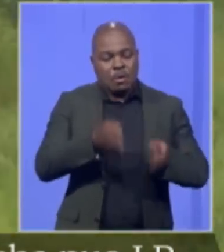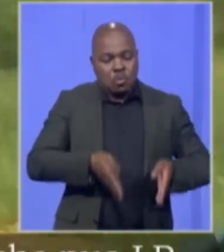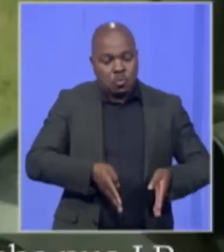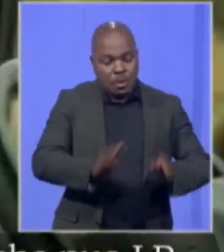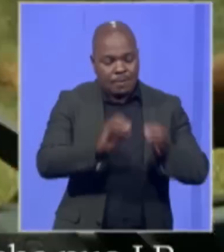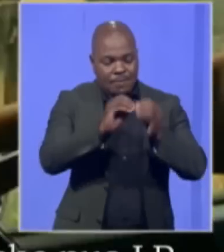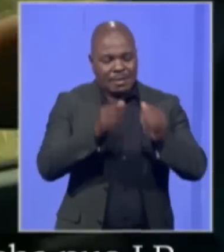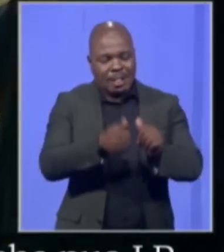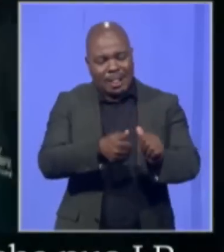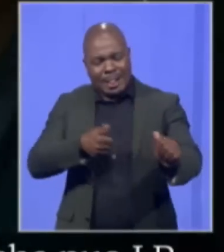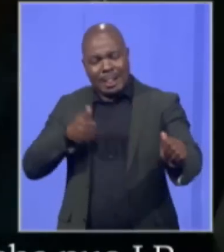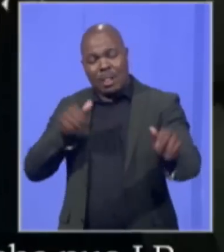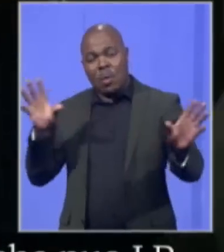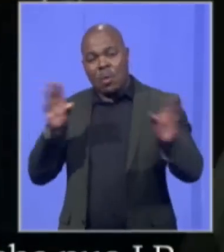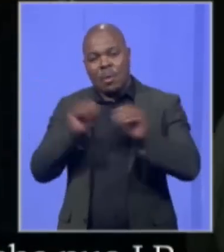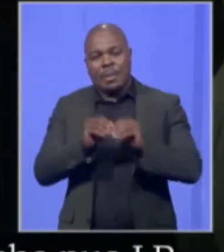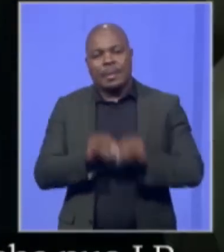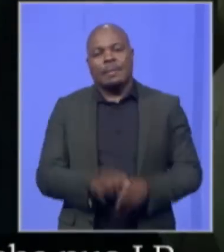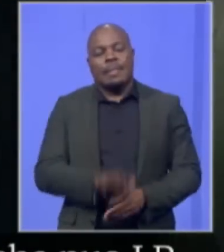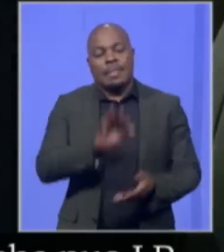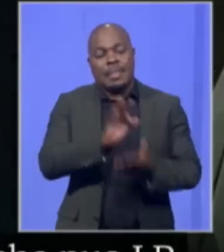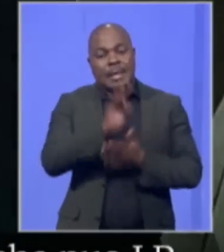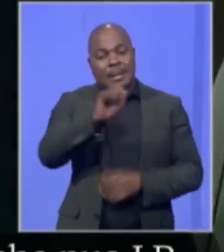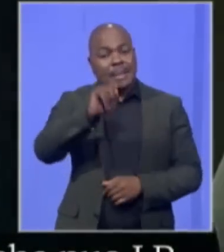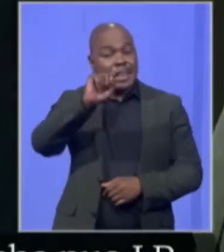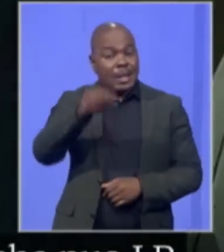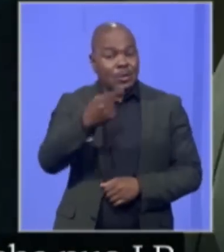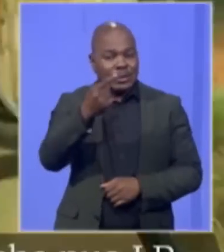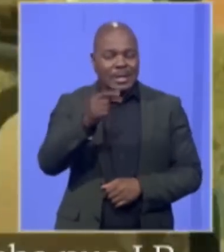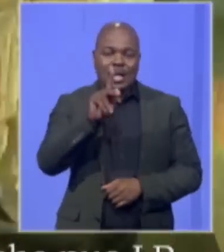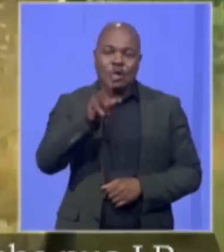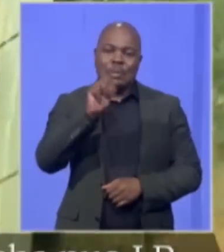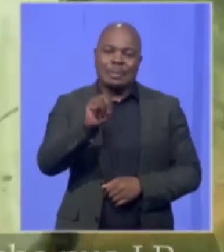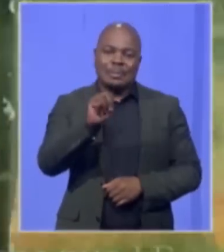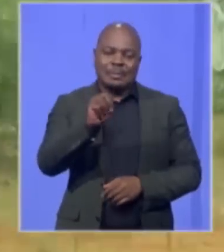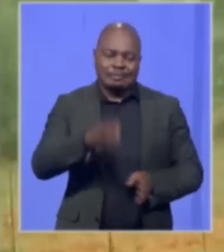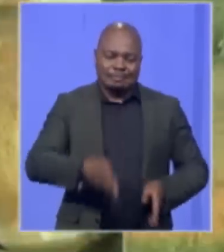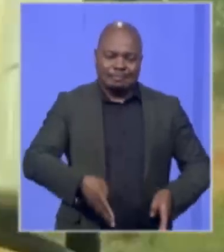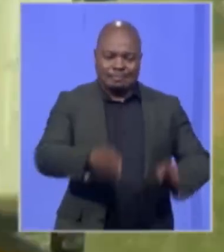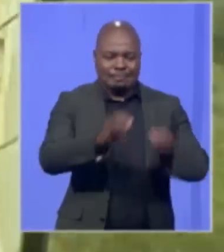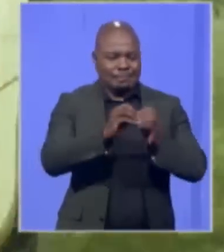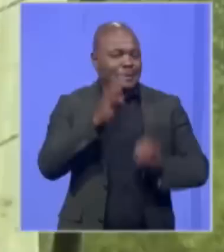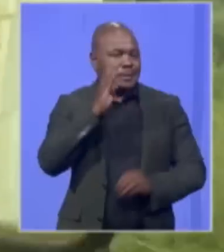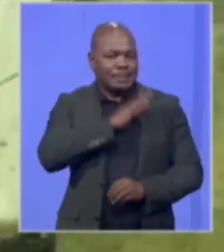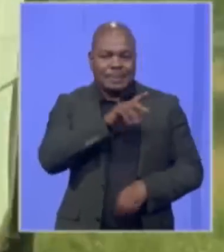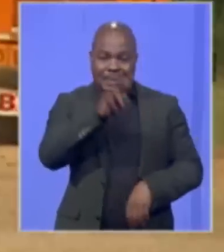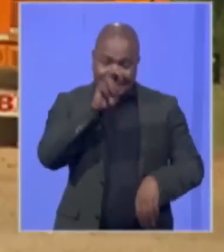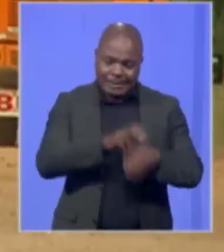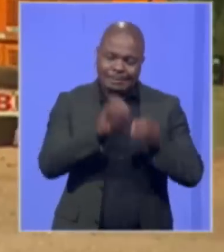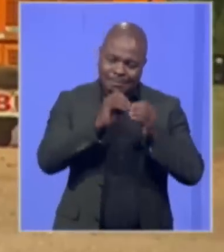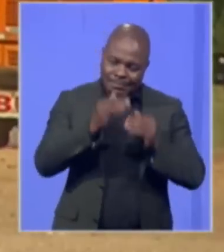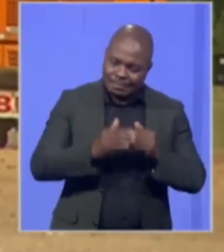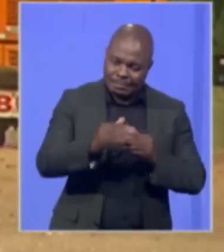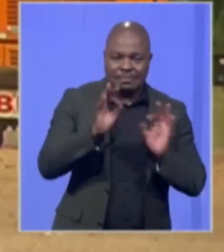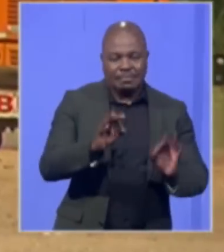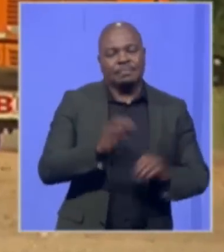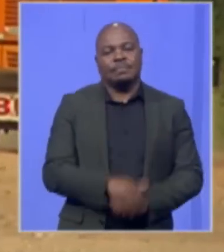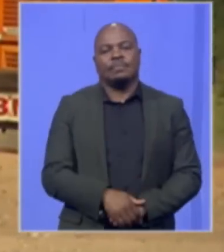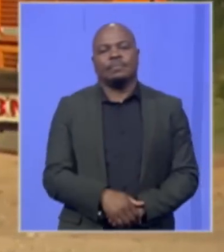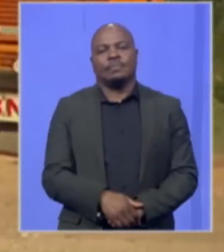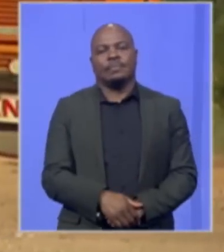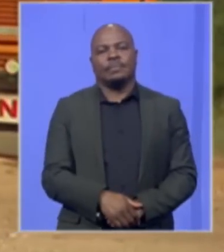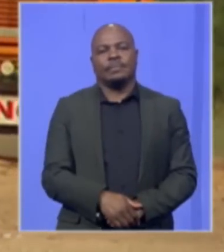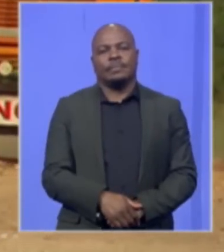ditsela tsa dikilometara di le 13 tse di sa dirwang tse di tlhokang go baakangwa. Ke Katlego Nyoni wa dikgang